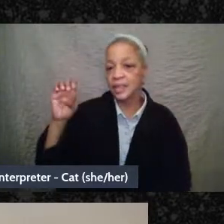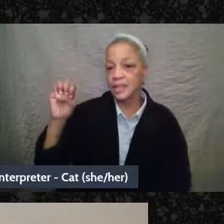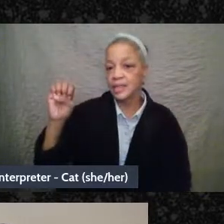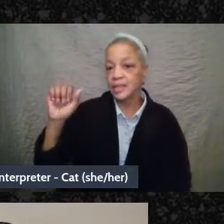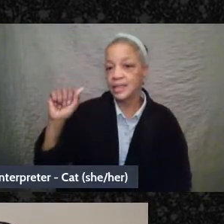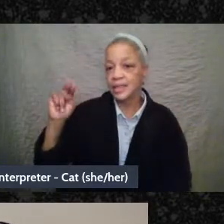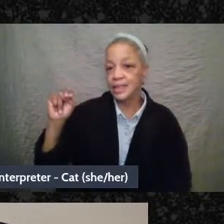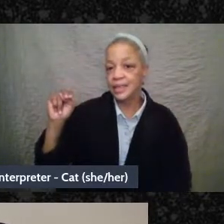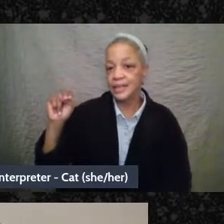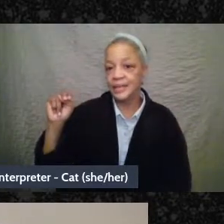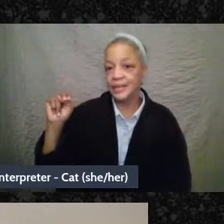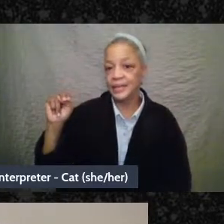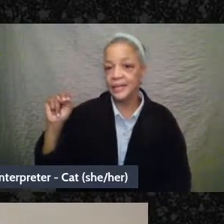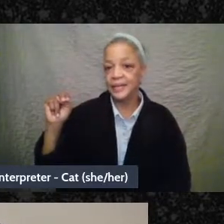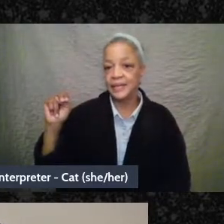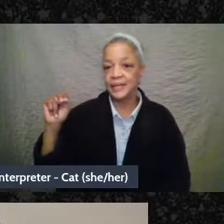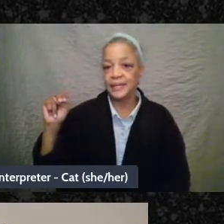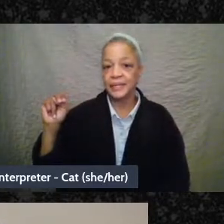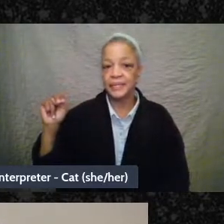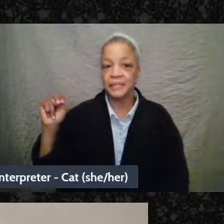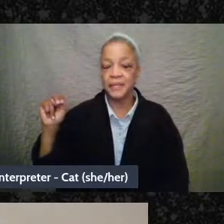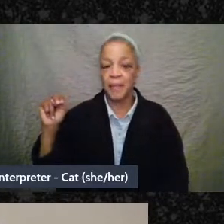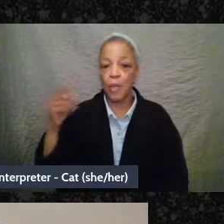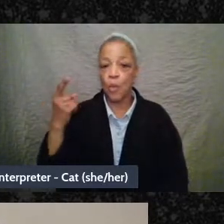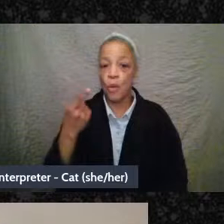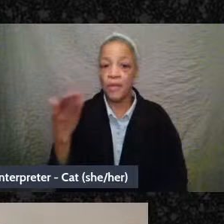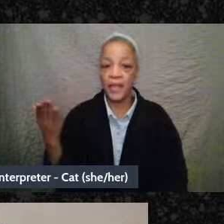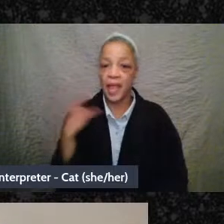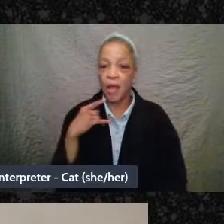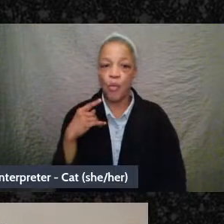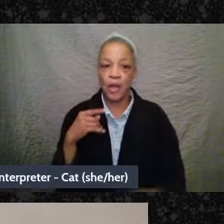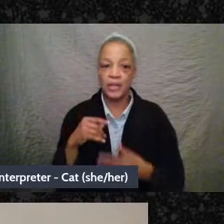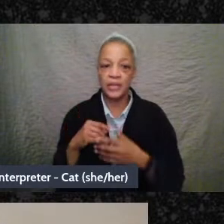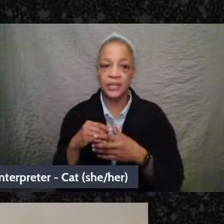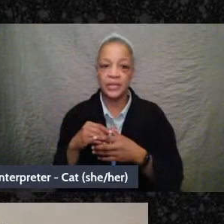it's so important. Like